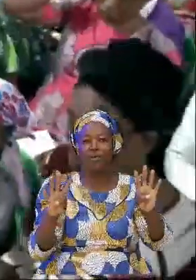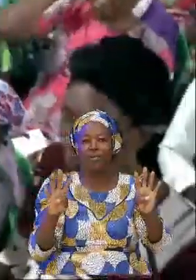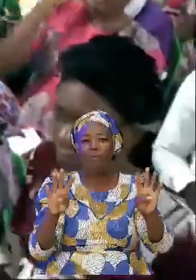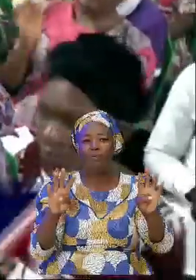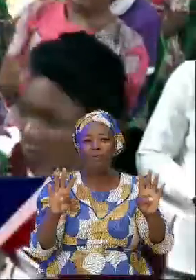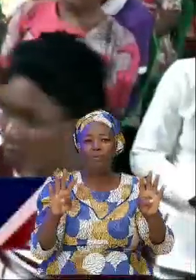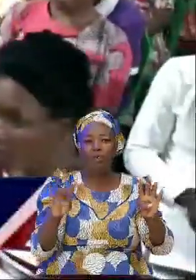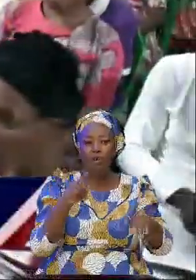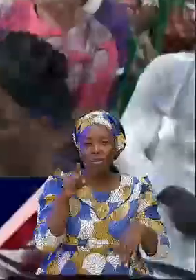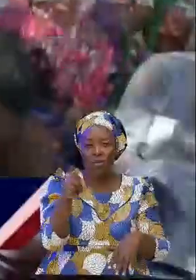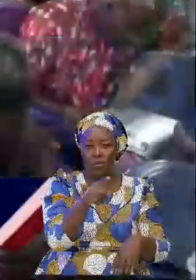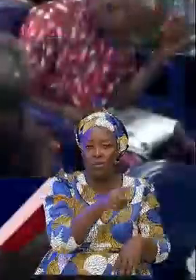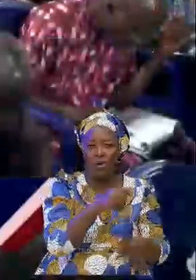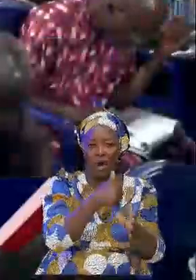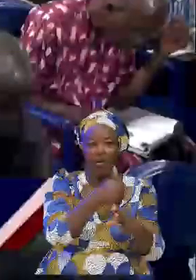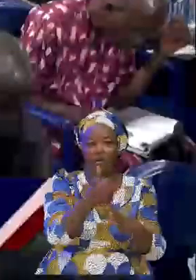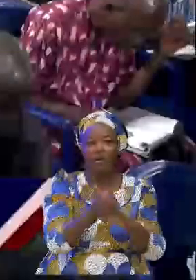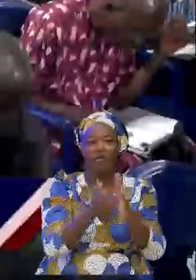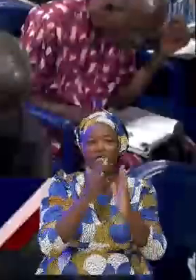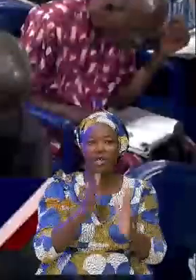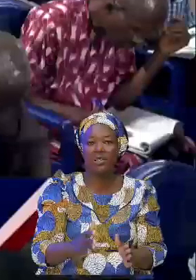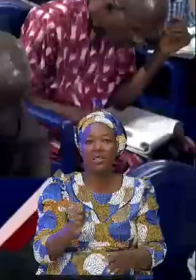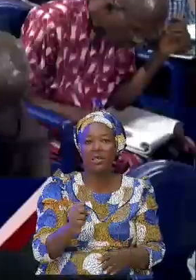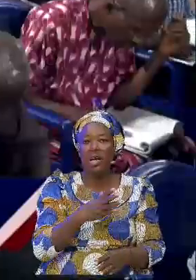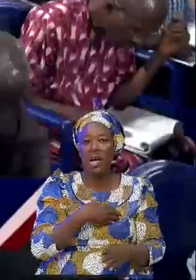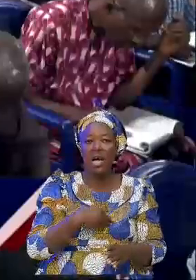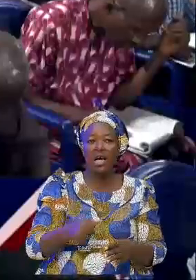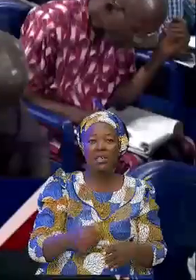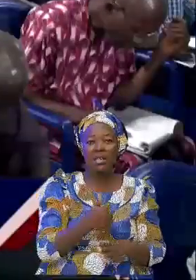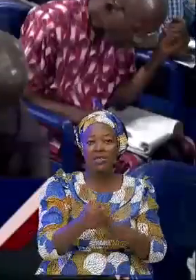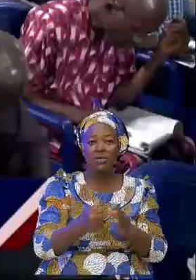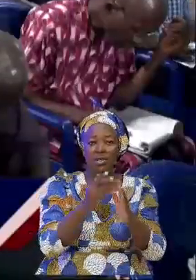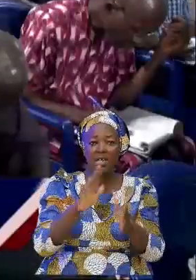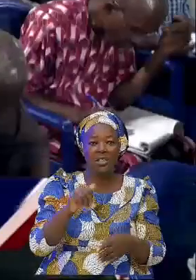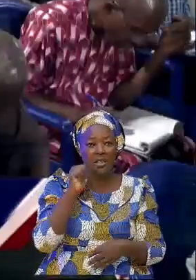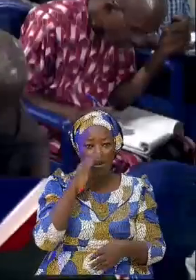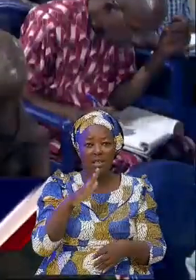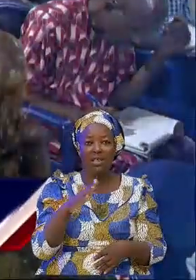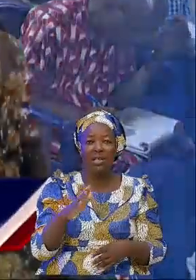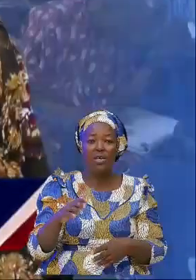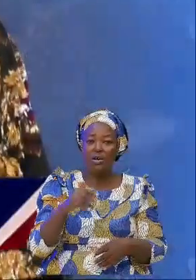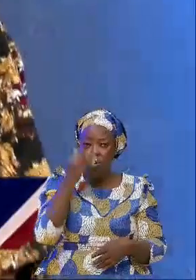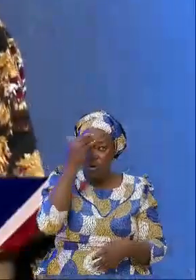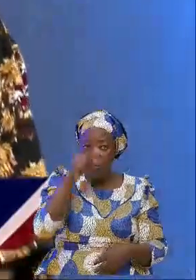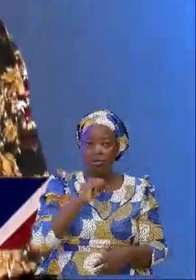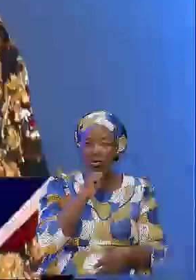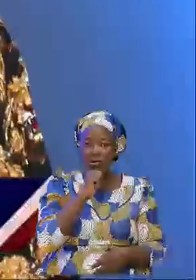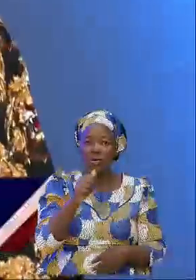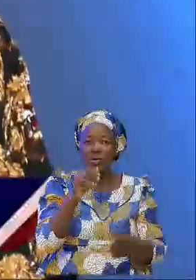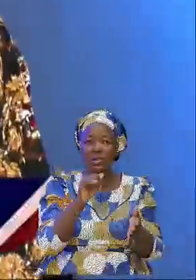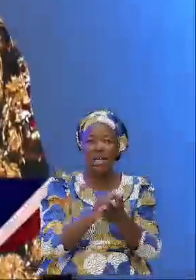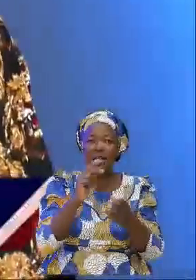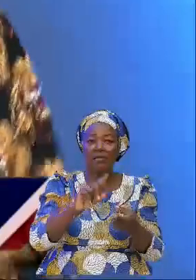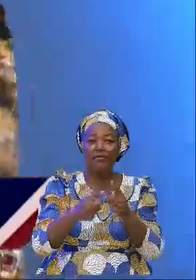James chapter 4. We're looking at verse 4. Ye adulterers and